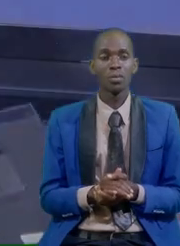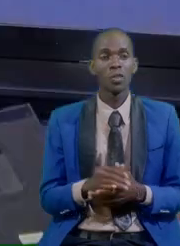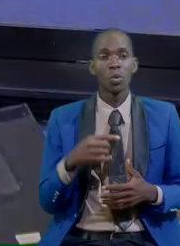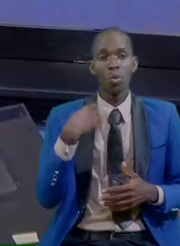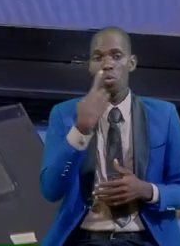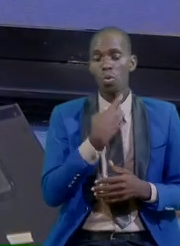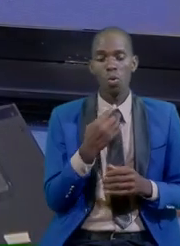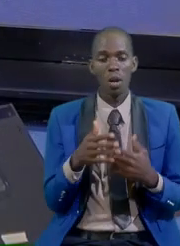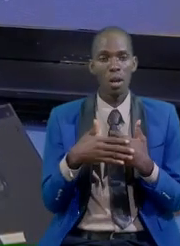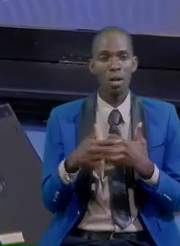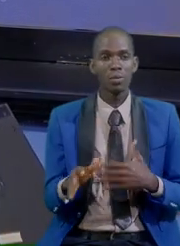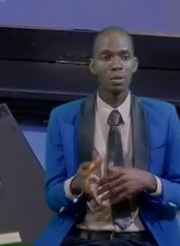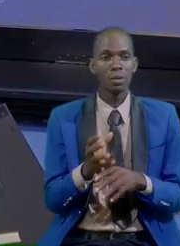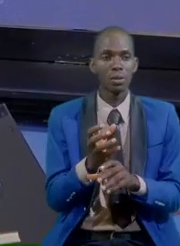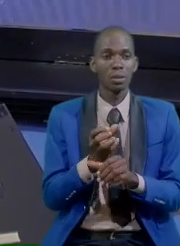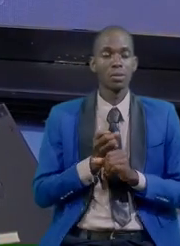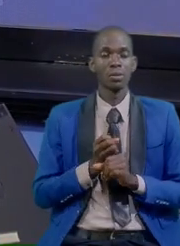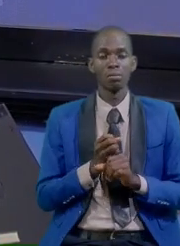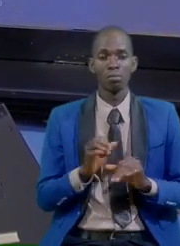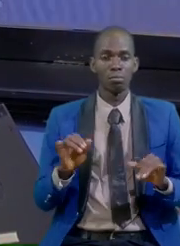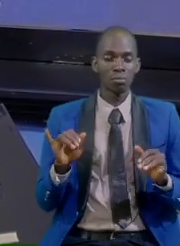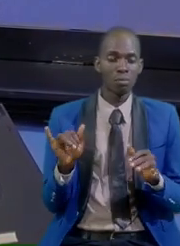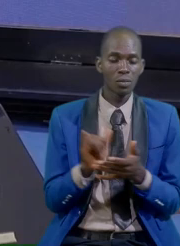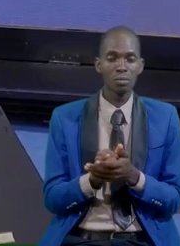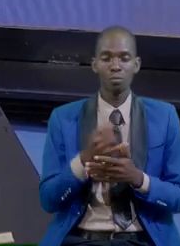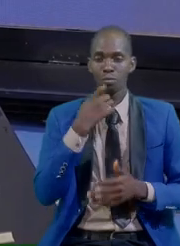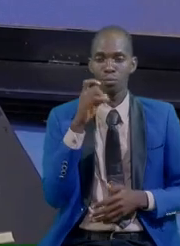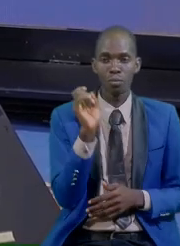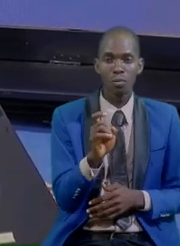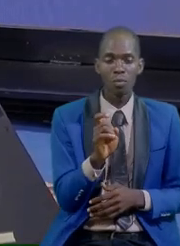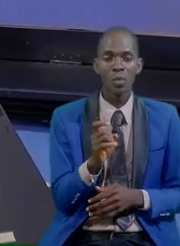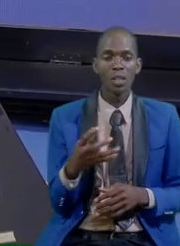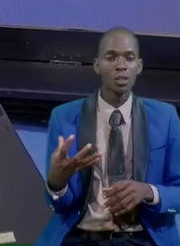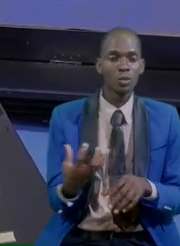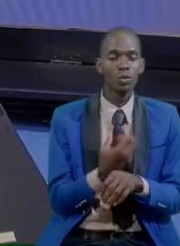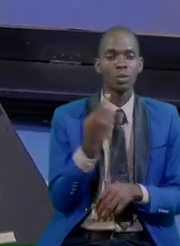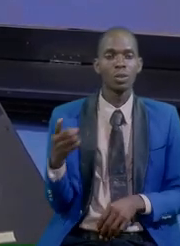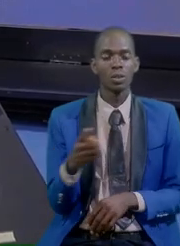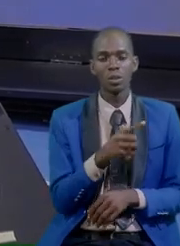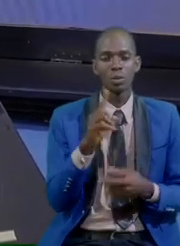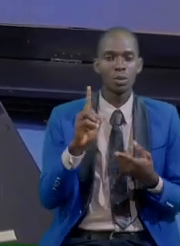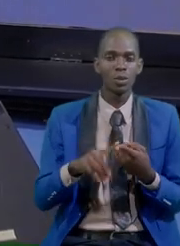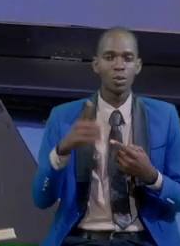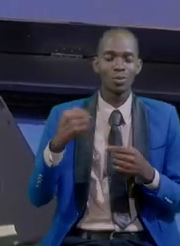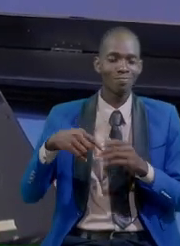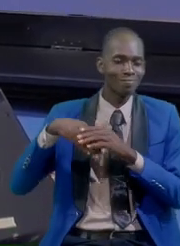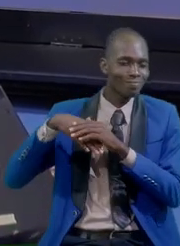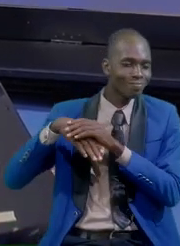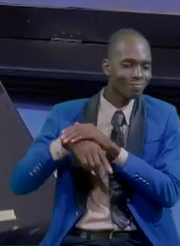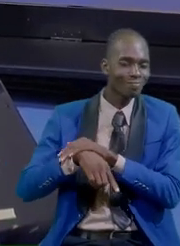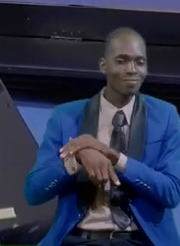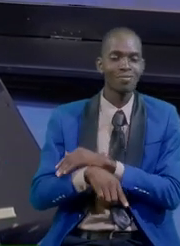received such a charge, thrust them into the inner